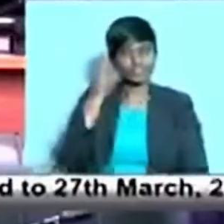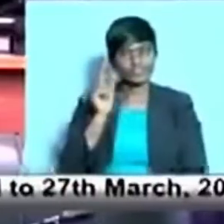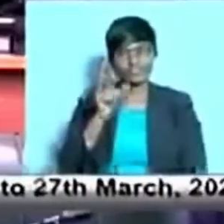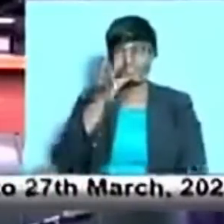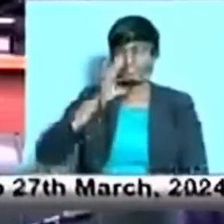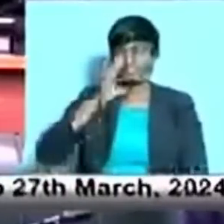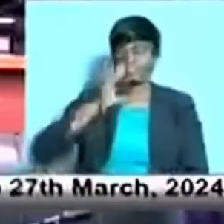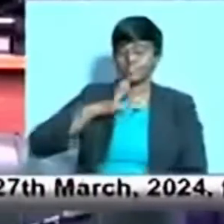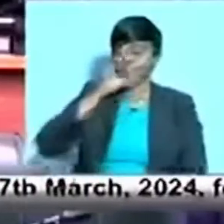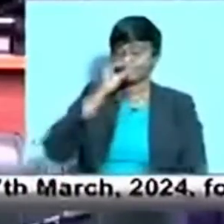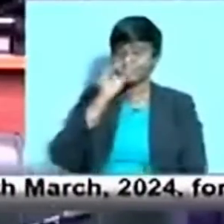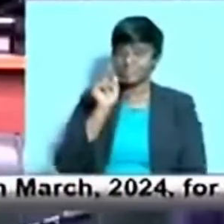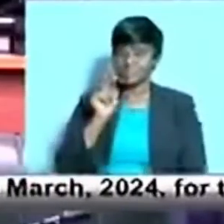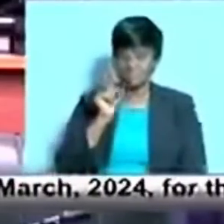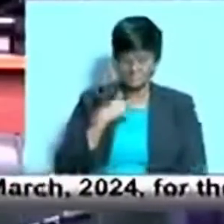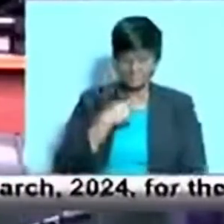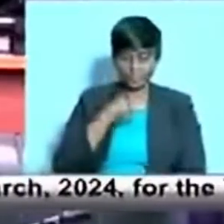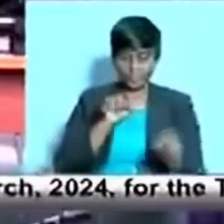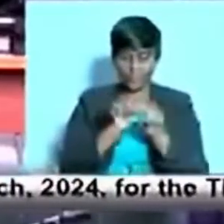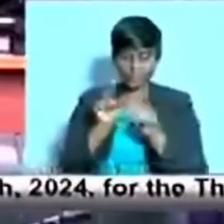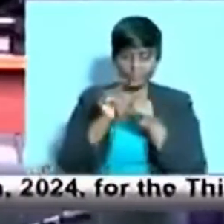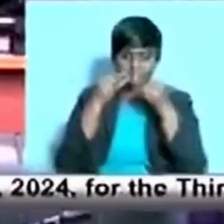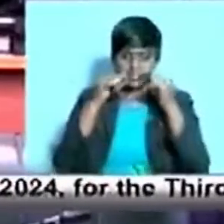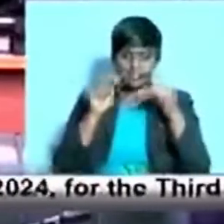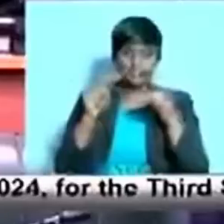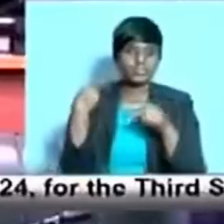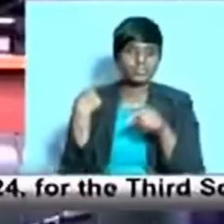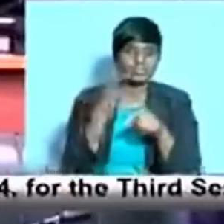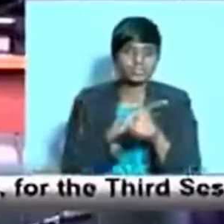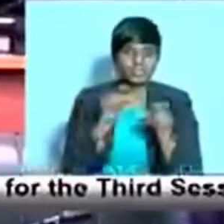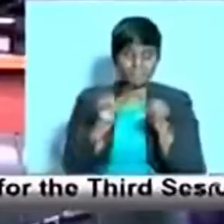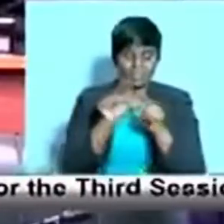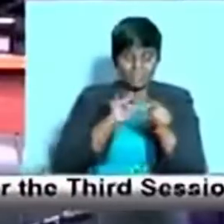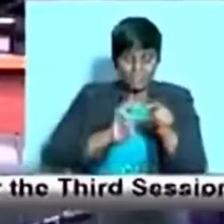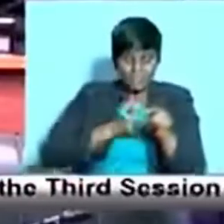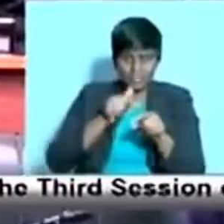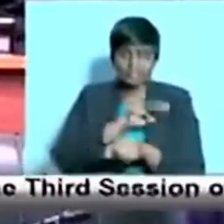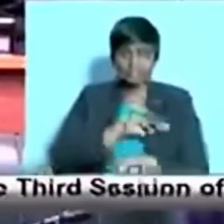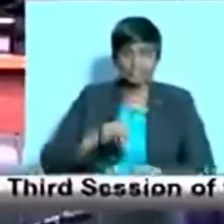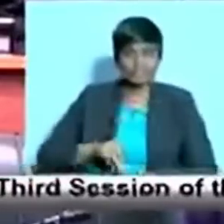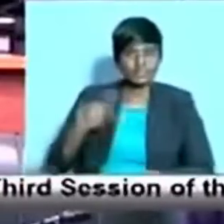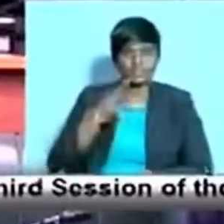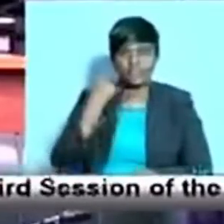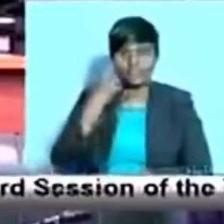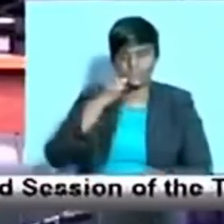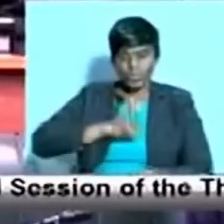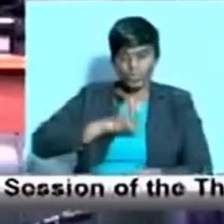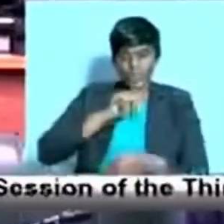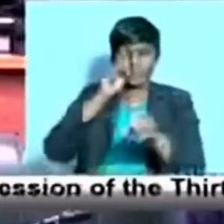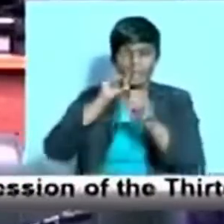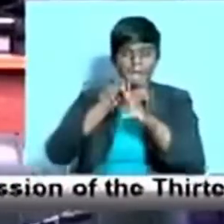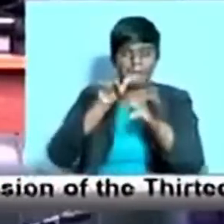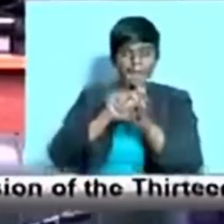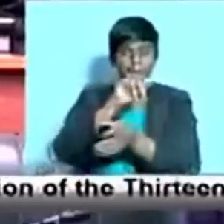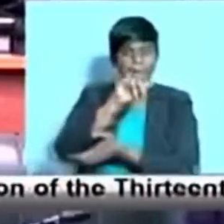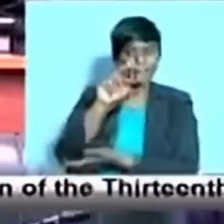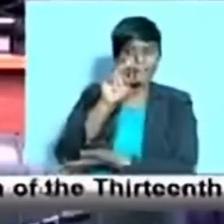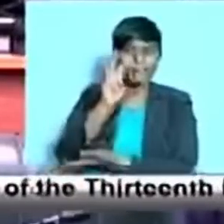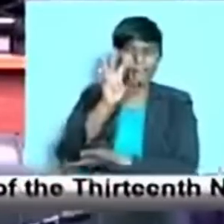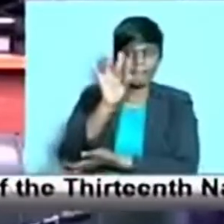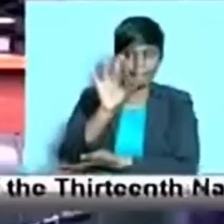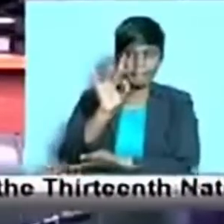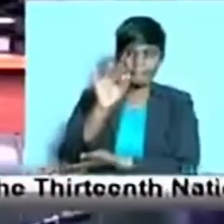Madam Speaker, let me also inform this House that as parliamentarians who participated in the